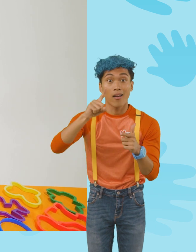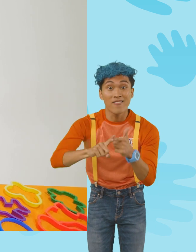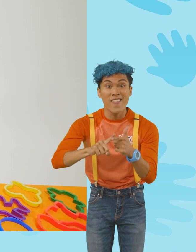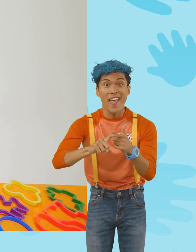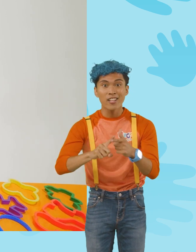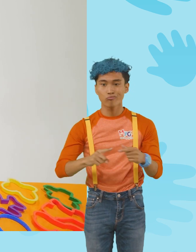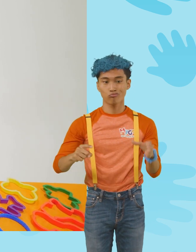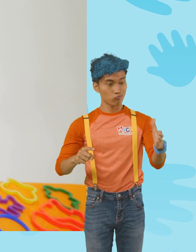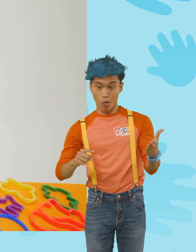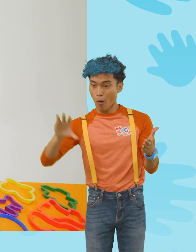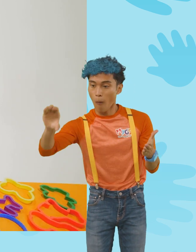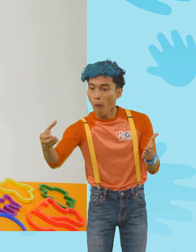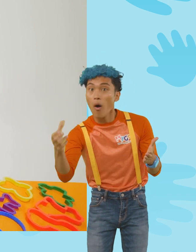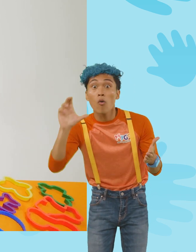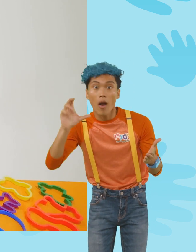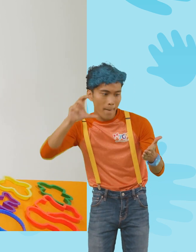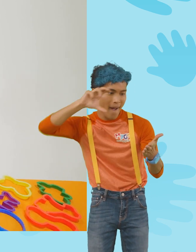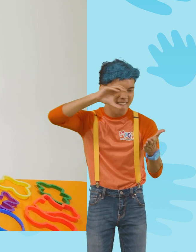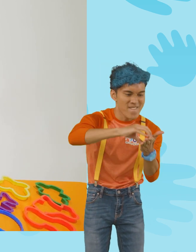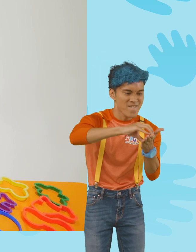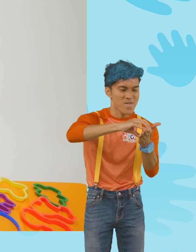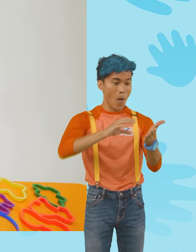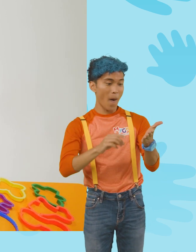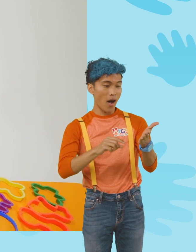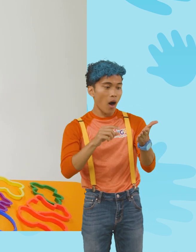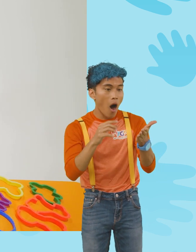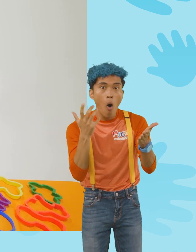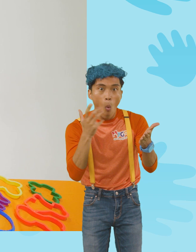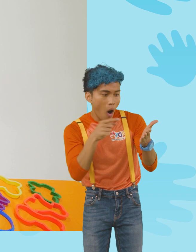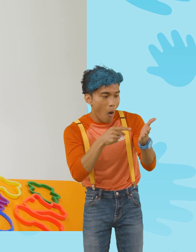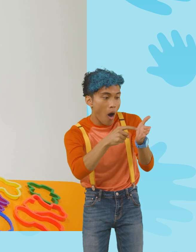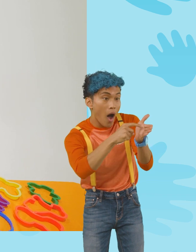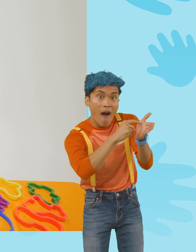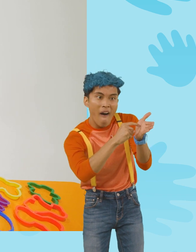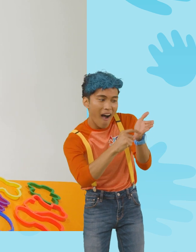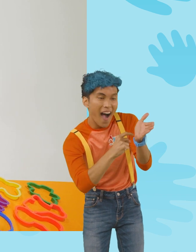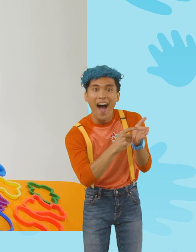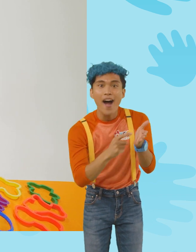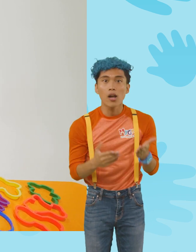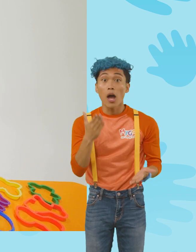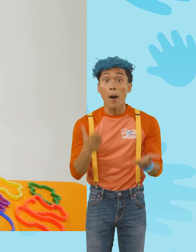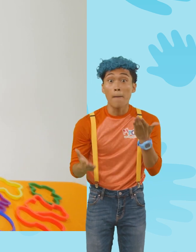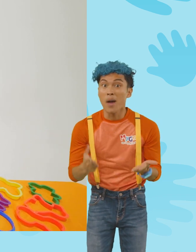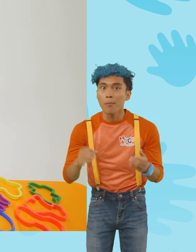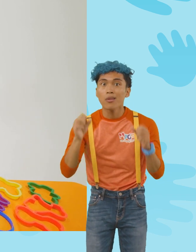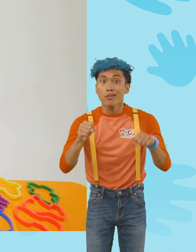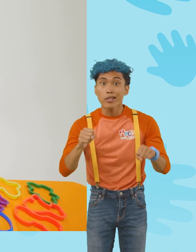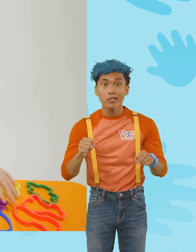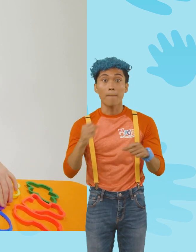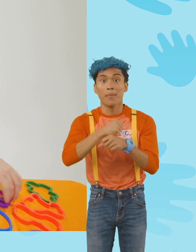some of these and then you can cut it out. Whoa! And maybe we can spell some words